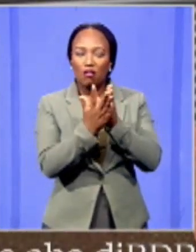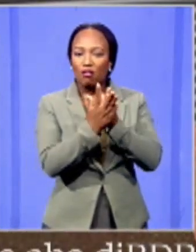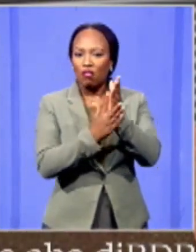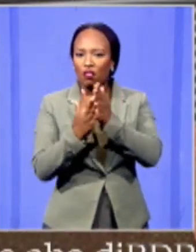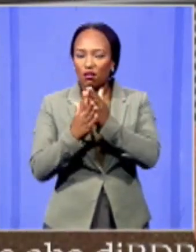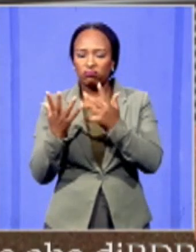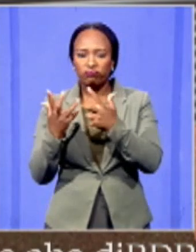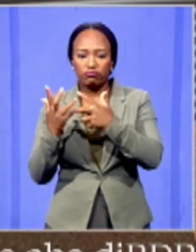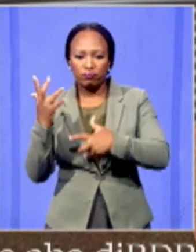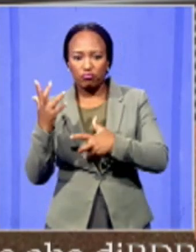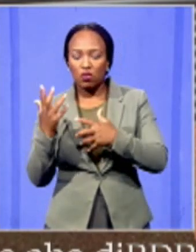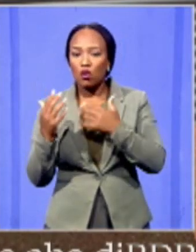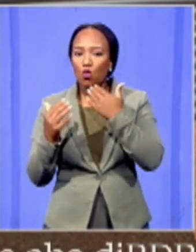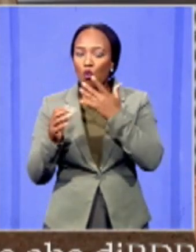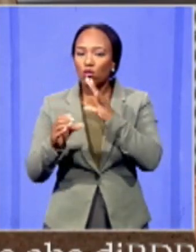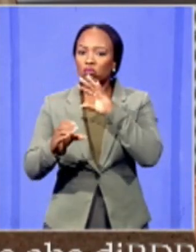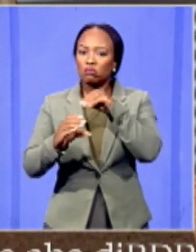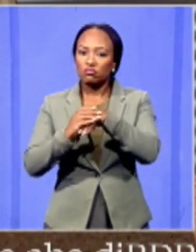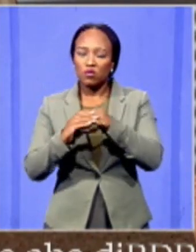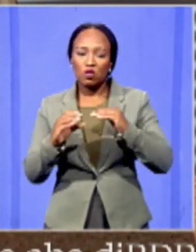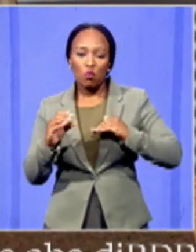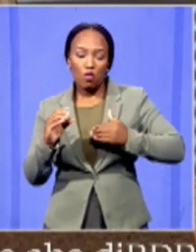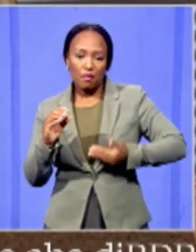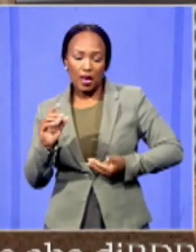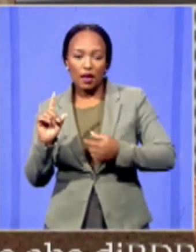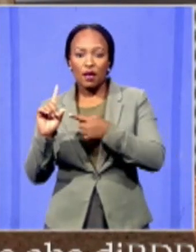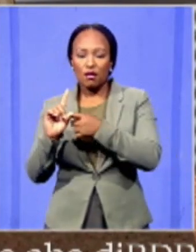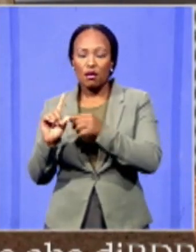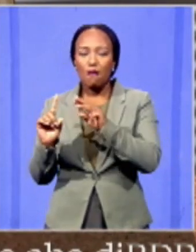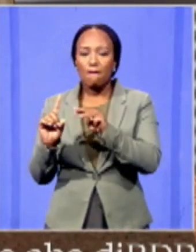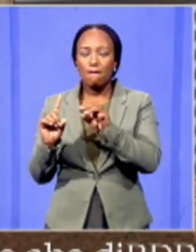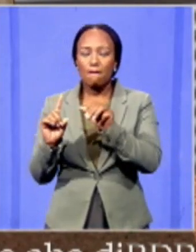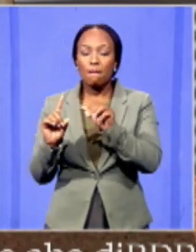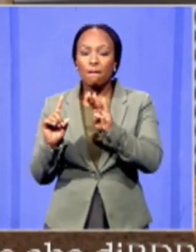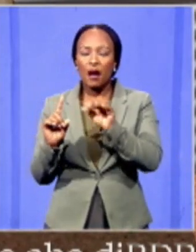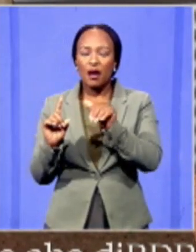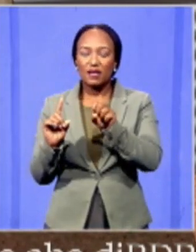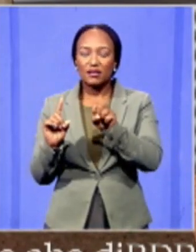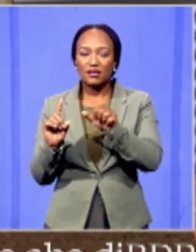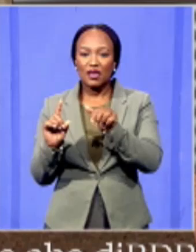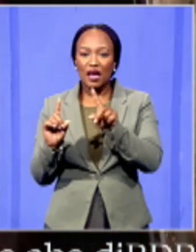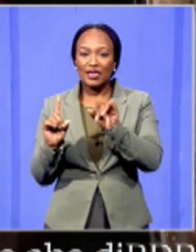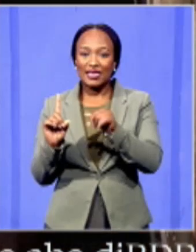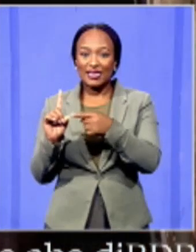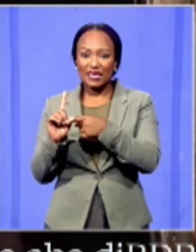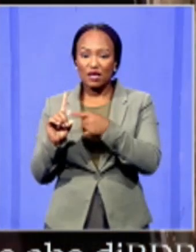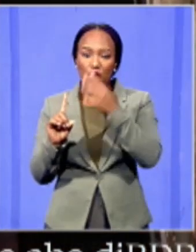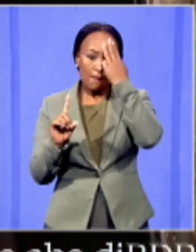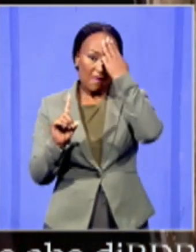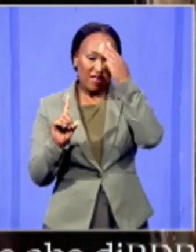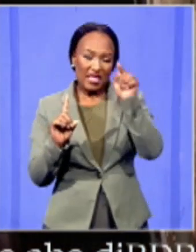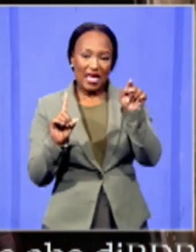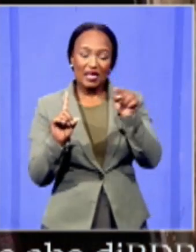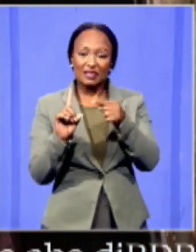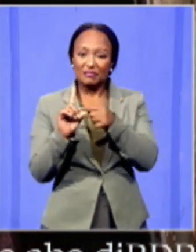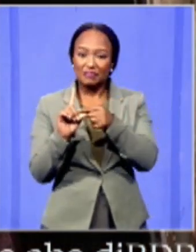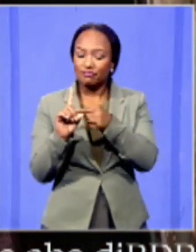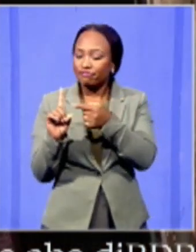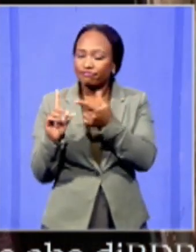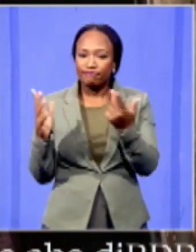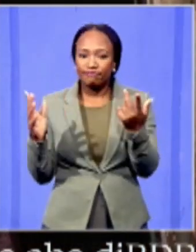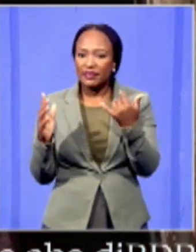bao ba amegang ke basadi mogorosi wa dingwaga di le 70 go tswa kwa motseng wa Tsetse kwa ntle ga Mahikeng. Mogorosi o santse